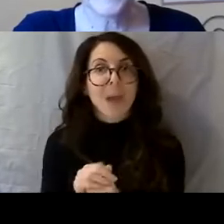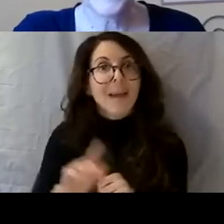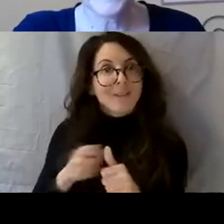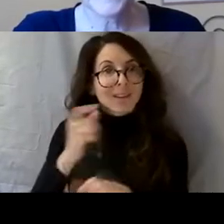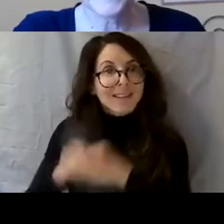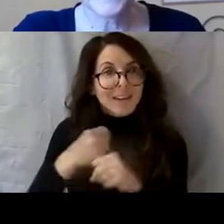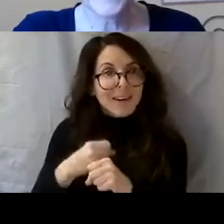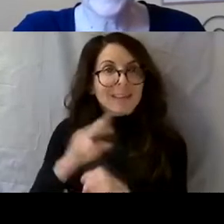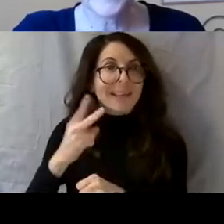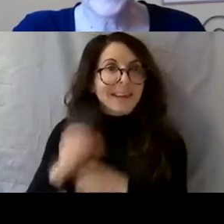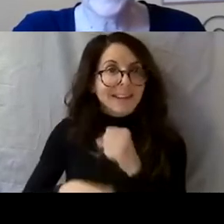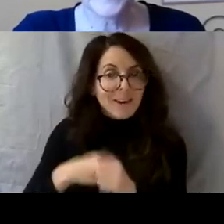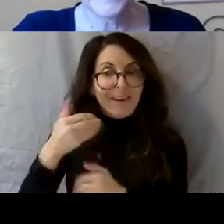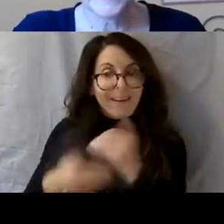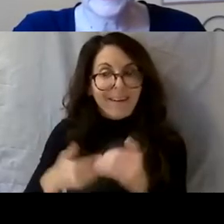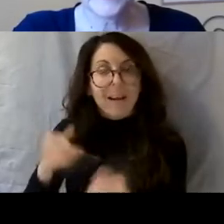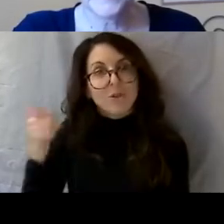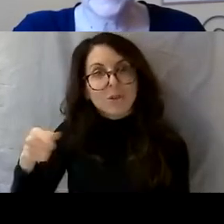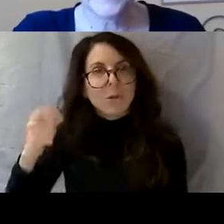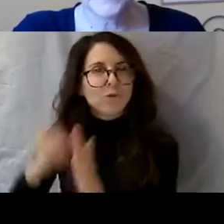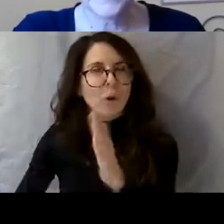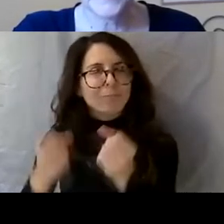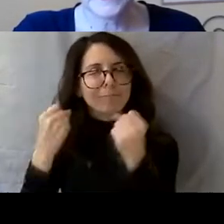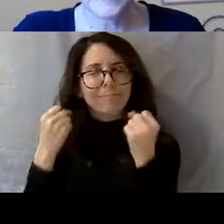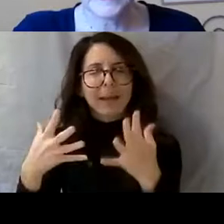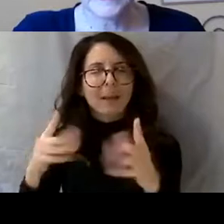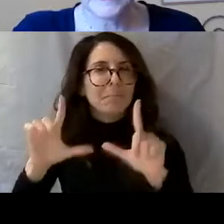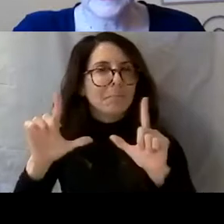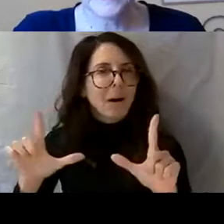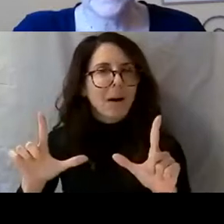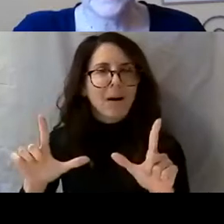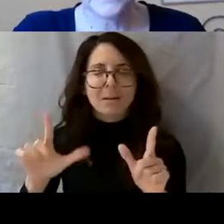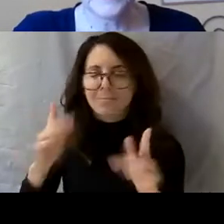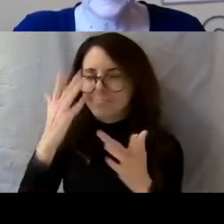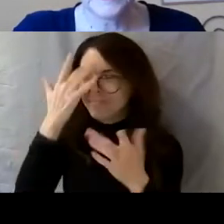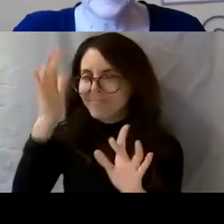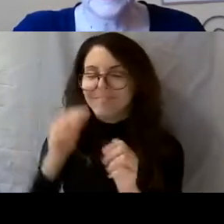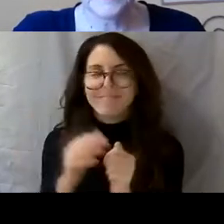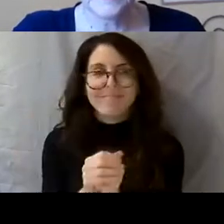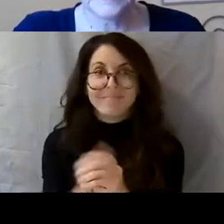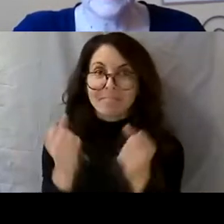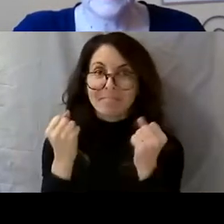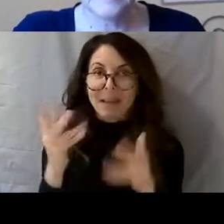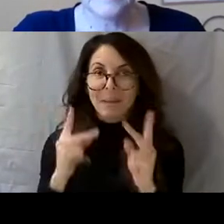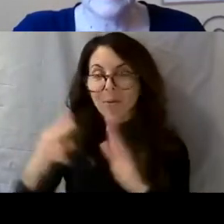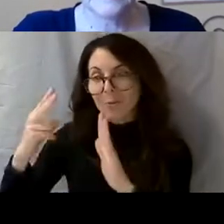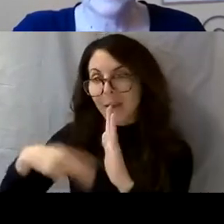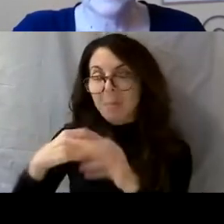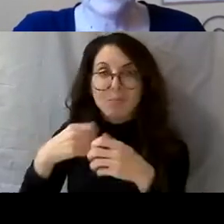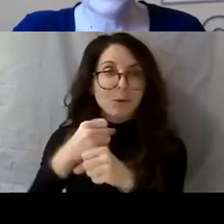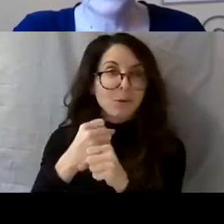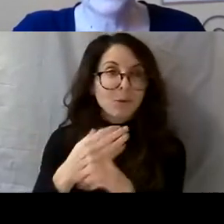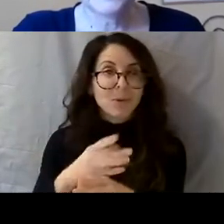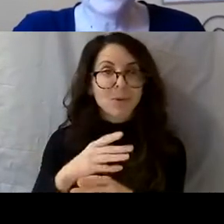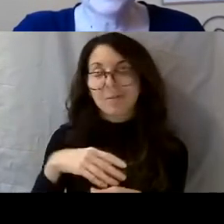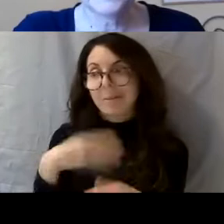fellow, Ginny wrote numerous wise blogs, which were read by a pretty wide audience, producers, funders, researchers,